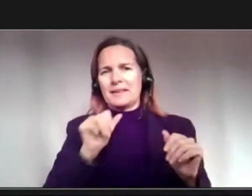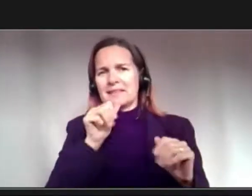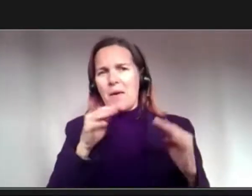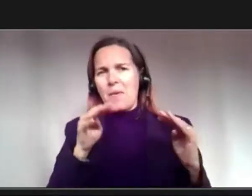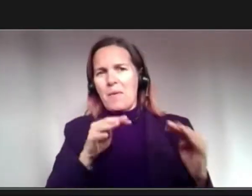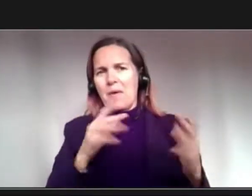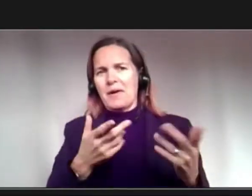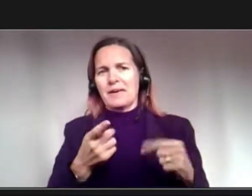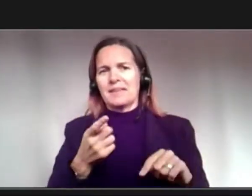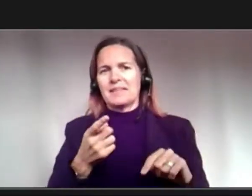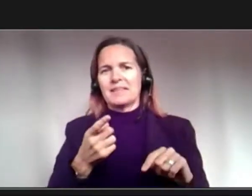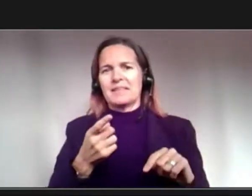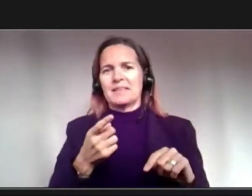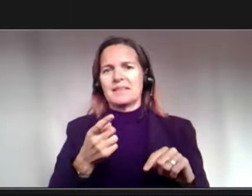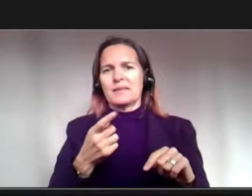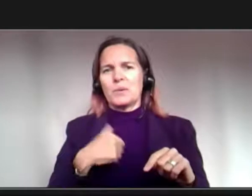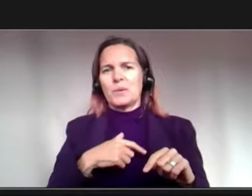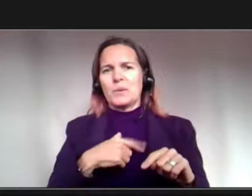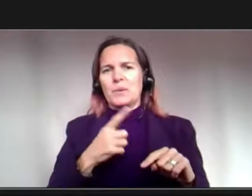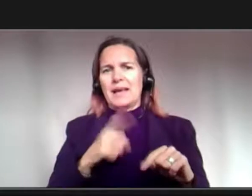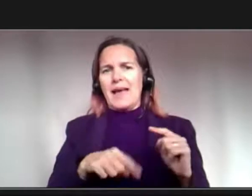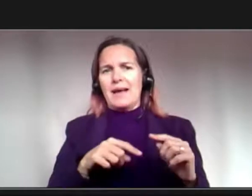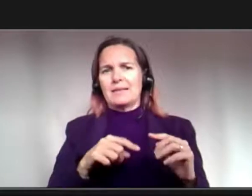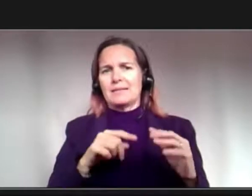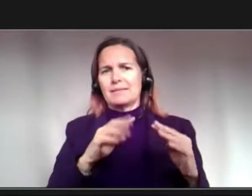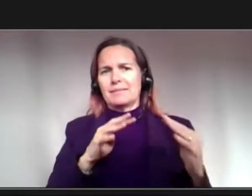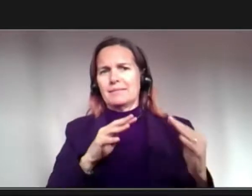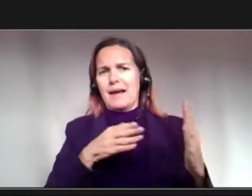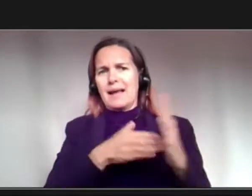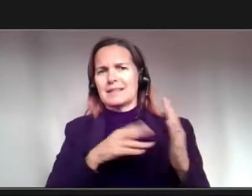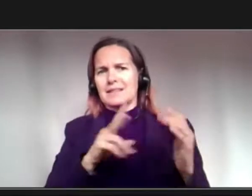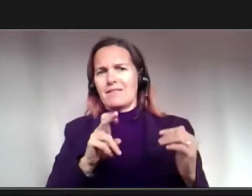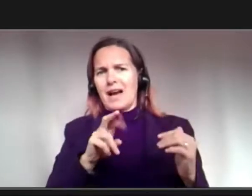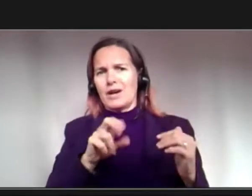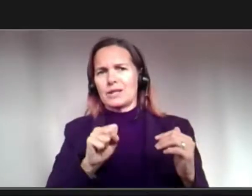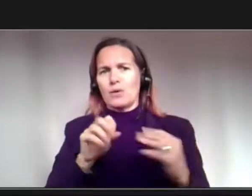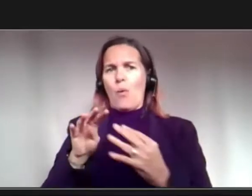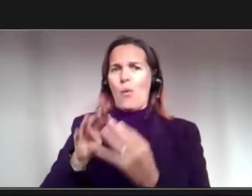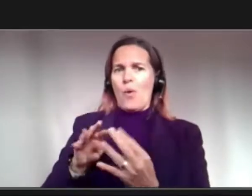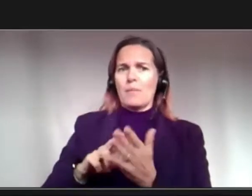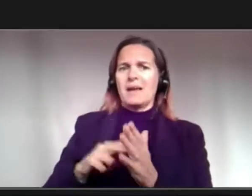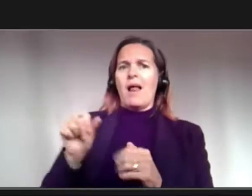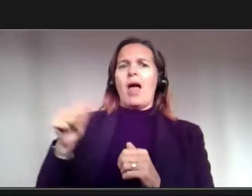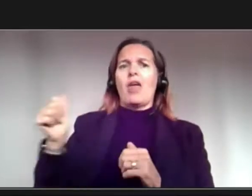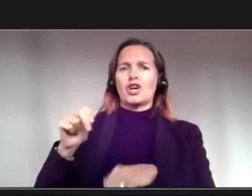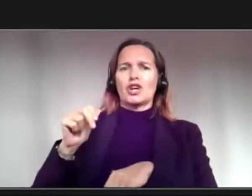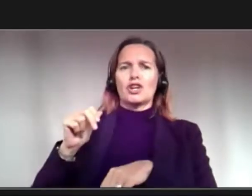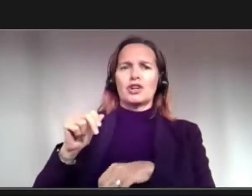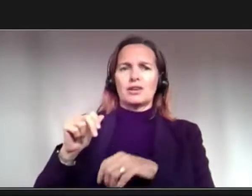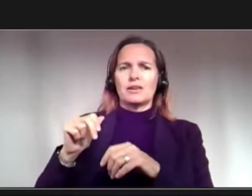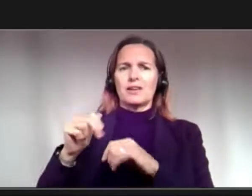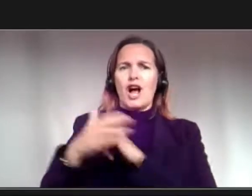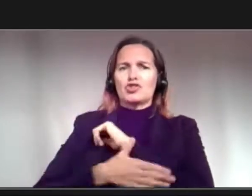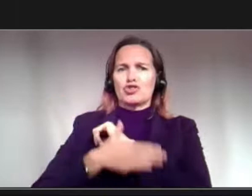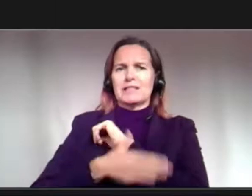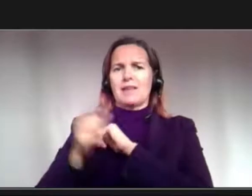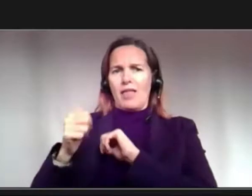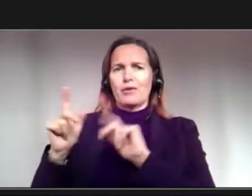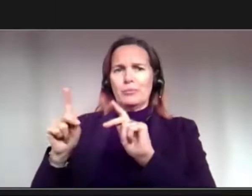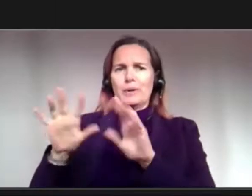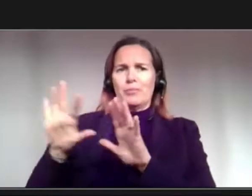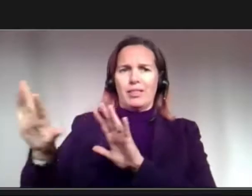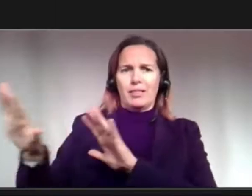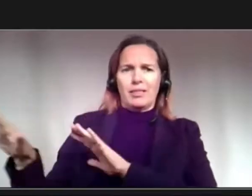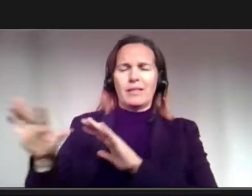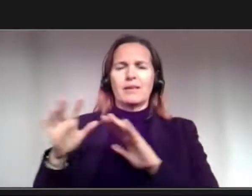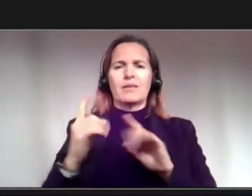on a virus. Wars are fought against other nations or people. I'm wondering what you